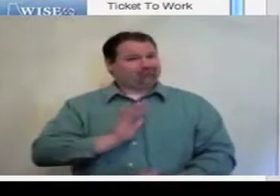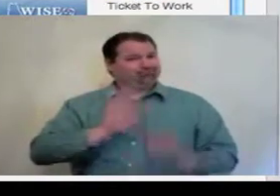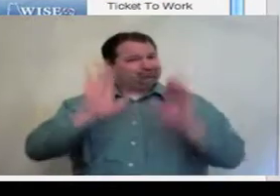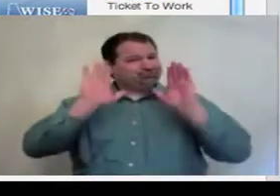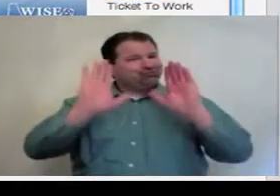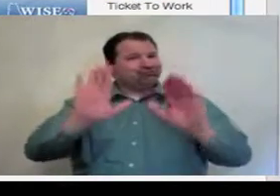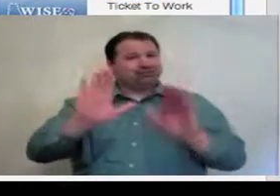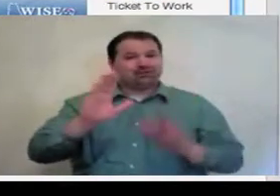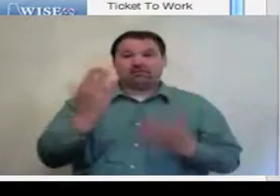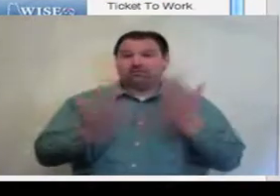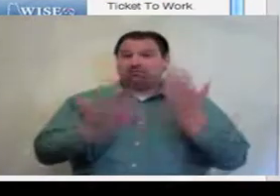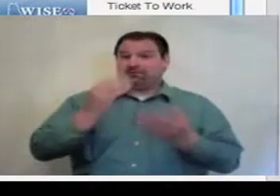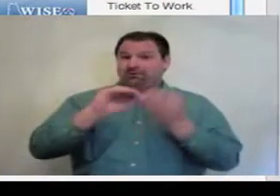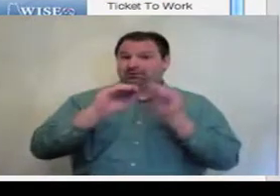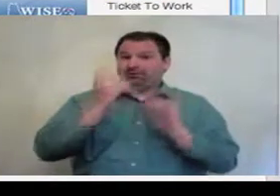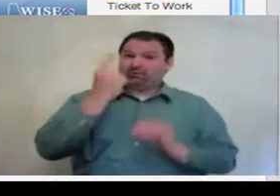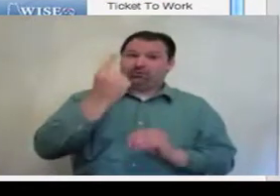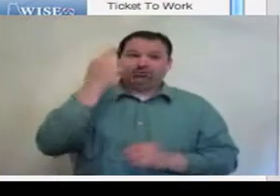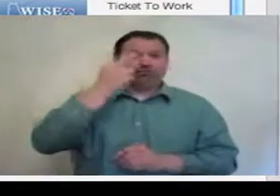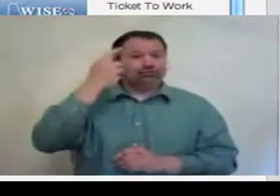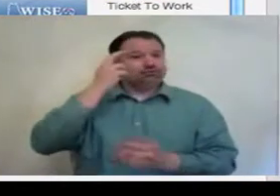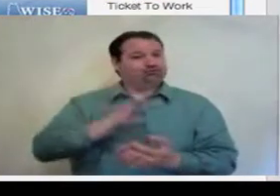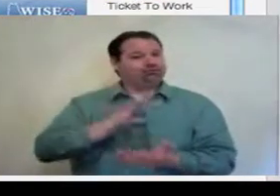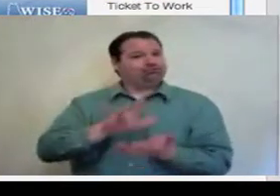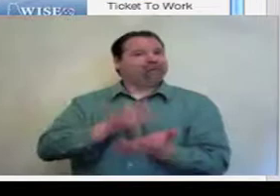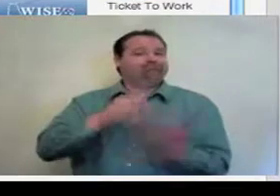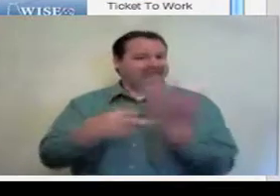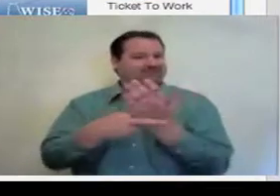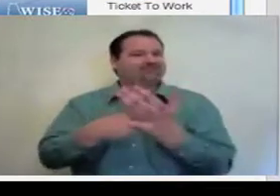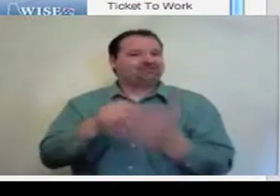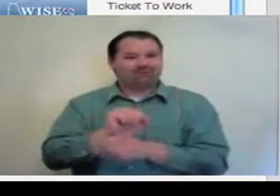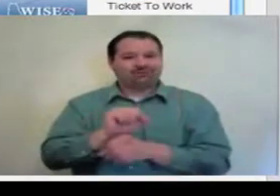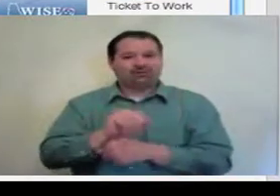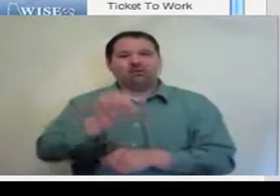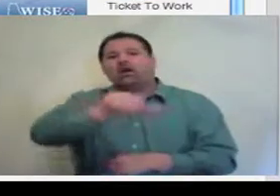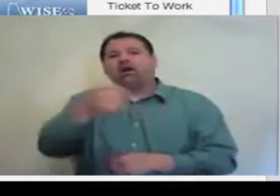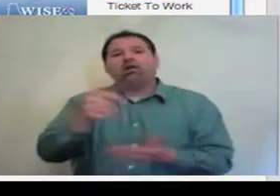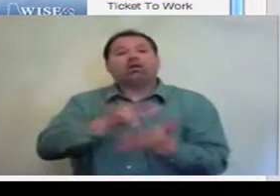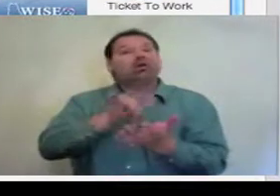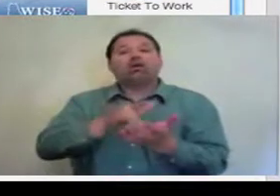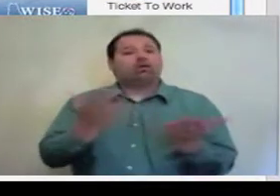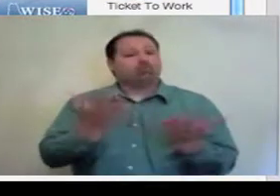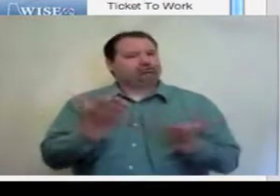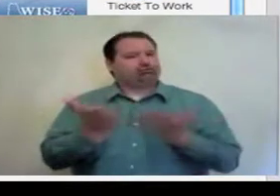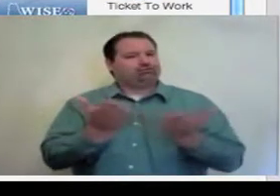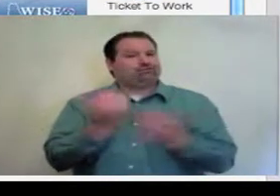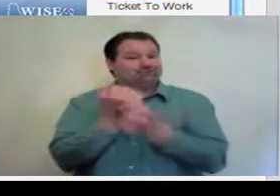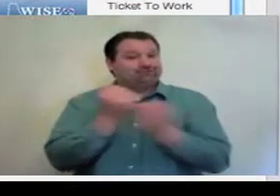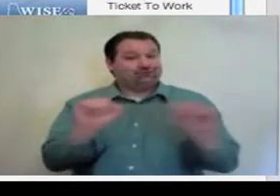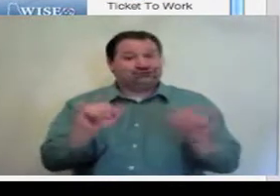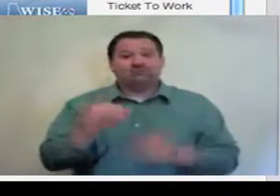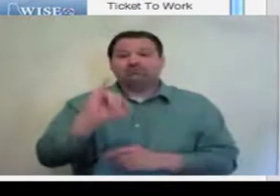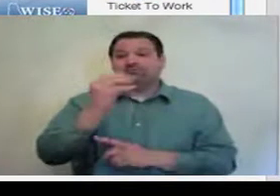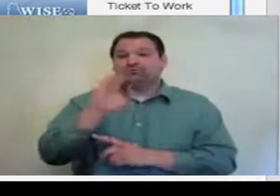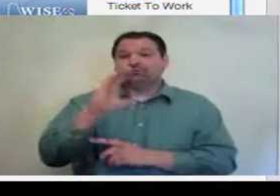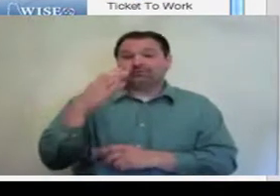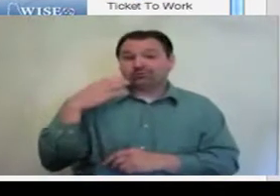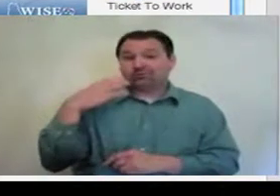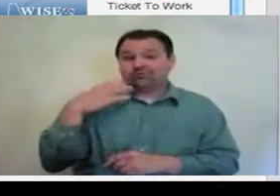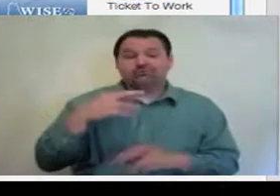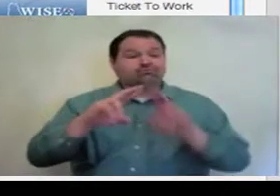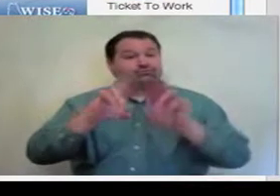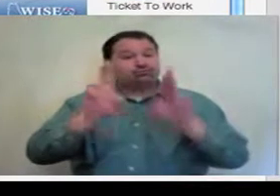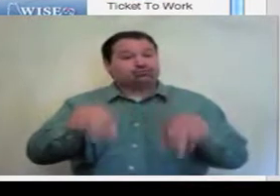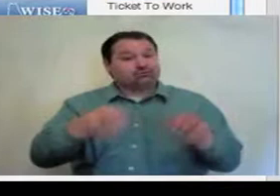And this is a great advantage. It's probably the #1 advantage of using the ticket. The other advantages are that the services are free. The job